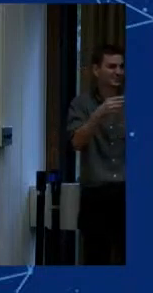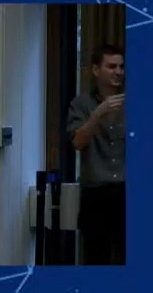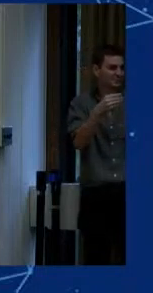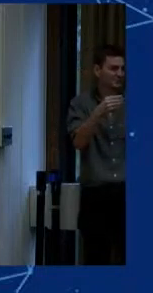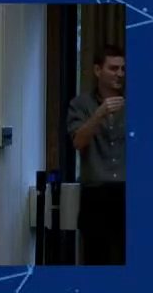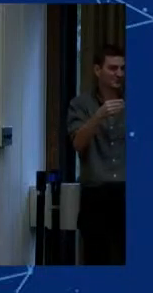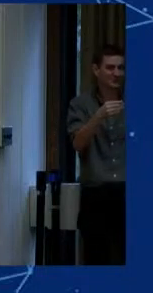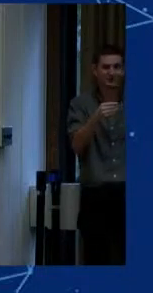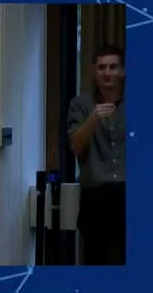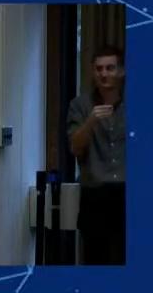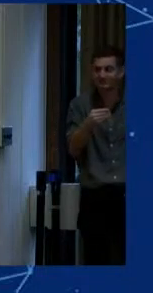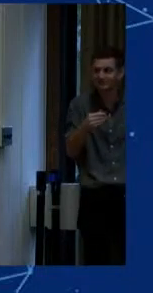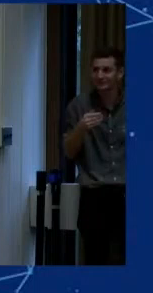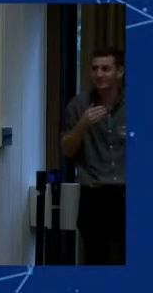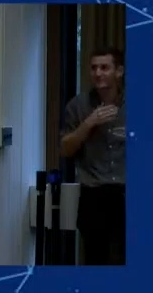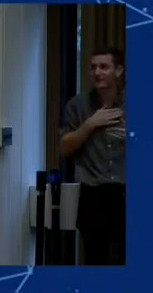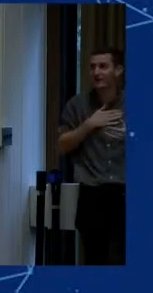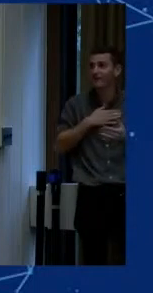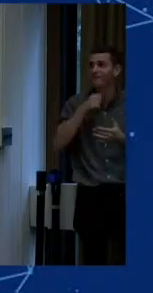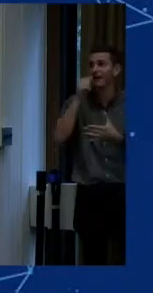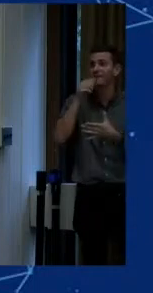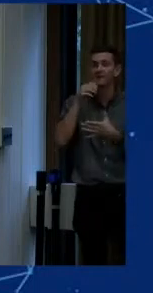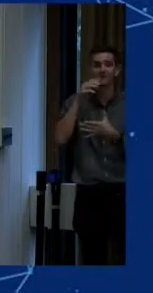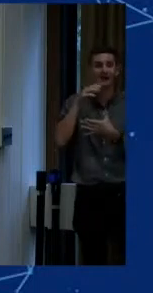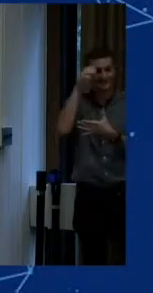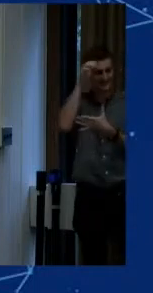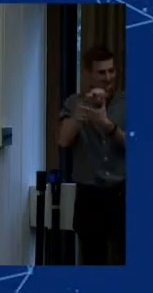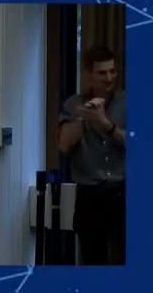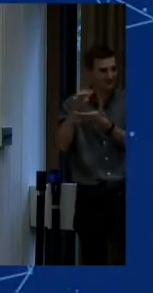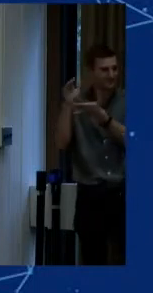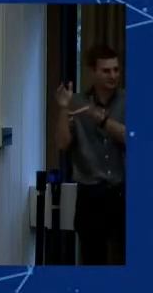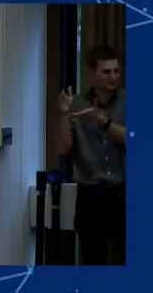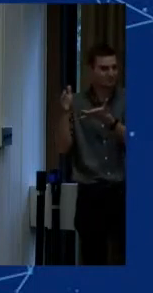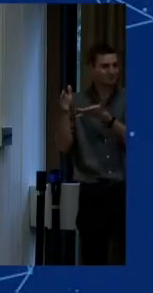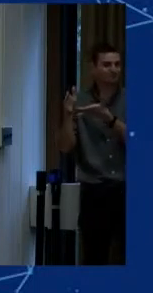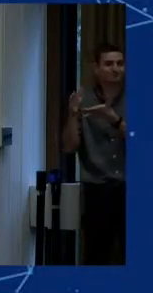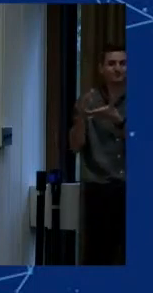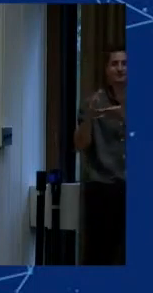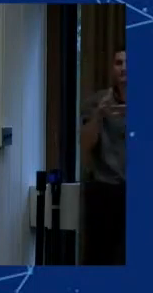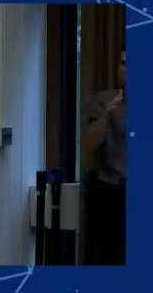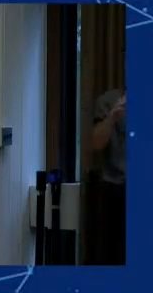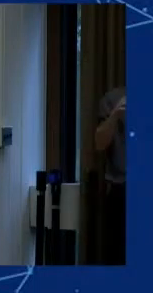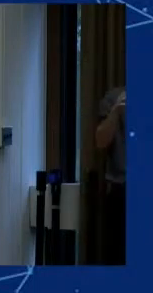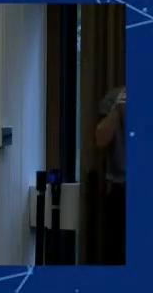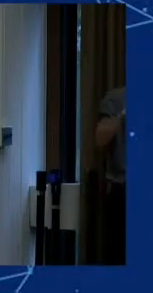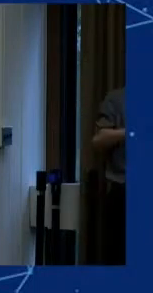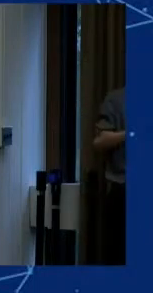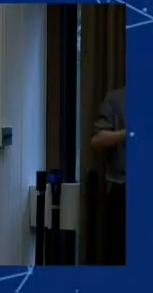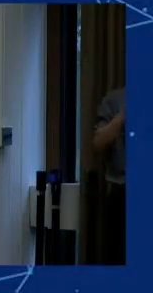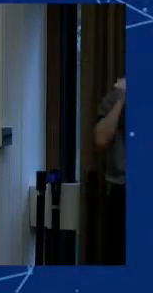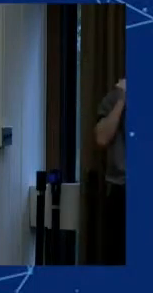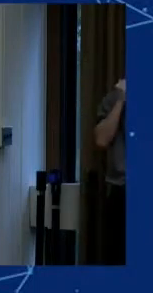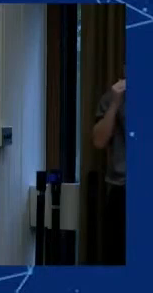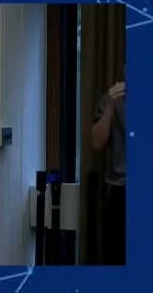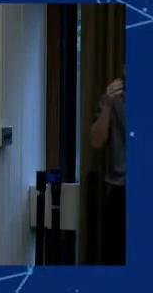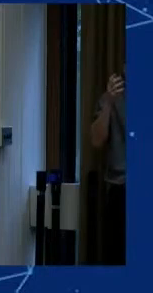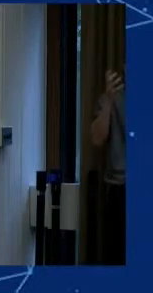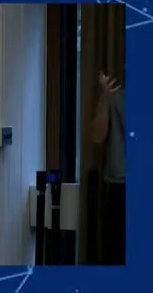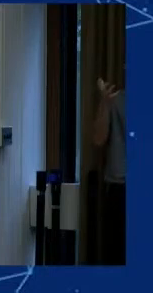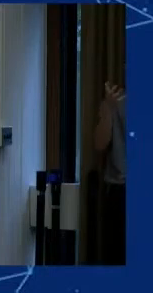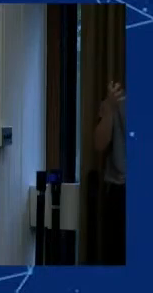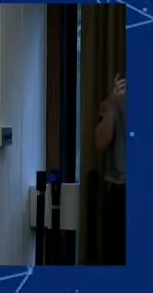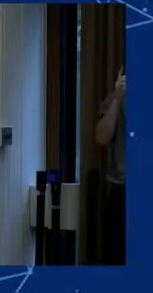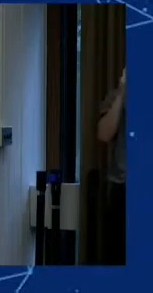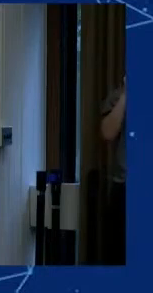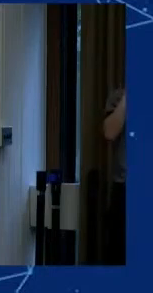his tattoo for as long as I've known him, at least 16 years. He knew he wanted to have this skyline of New York City around his leg. All